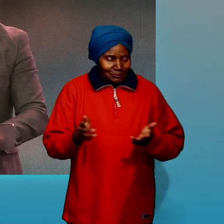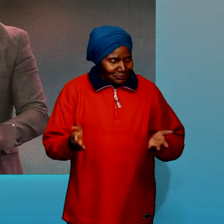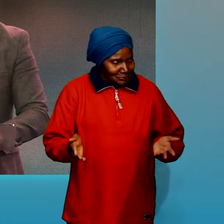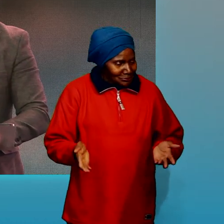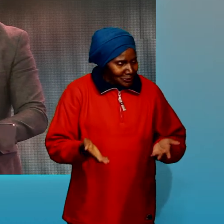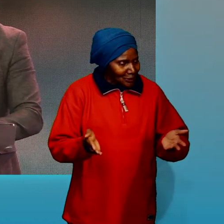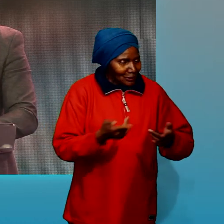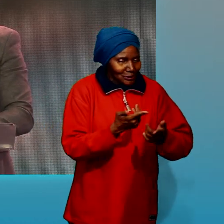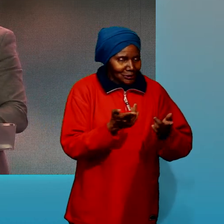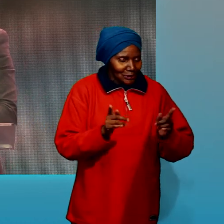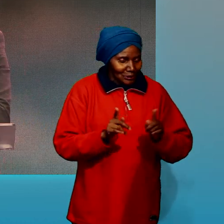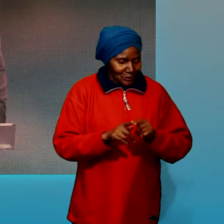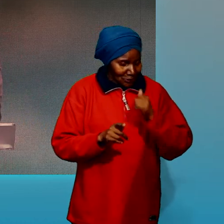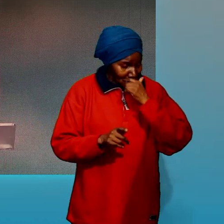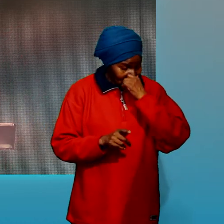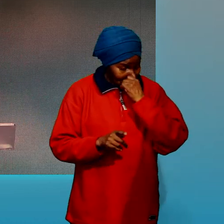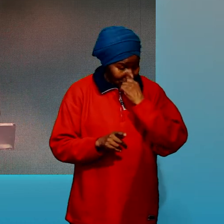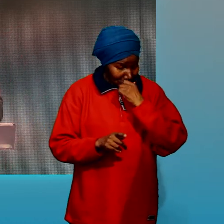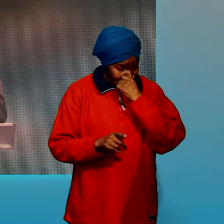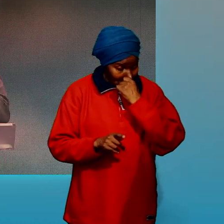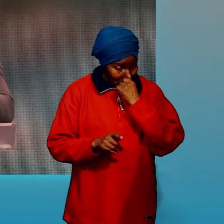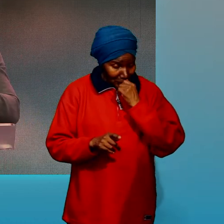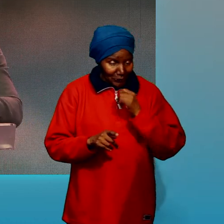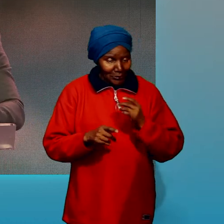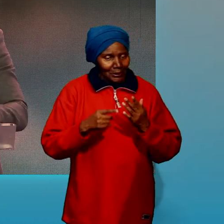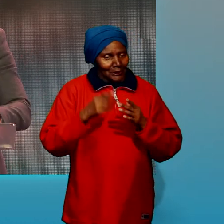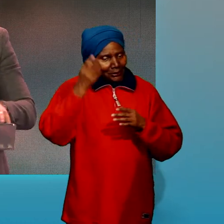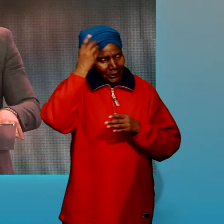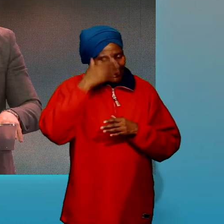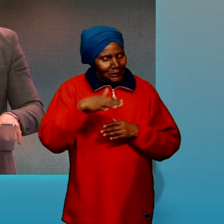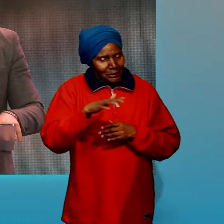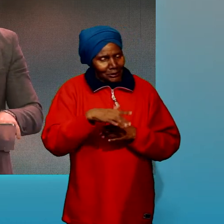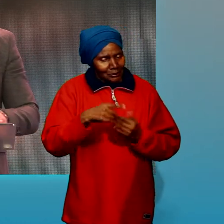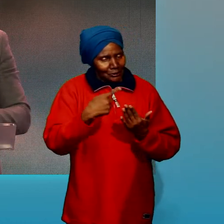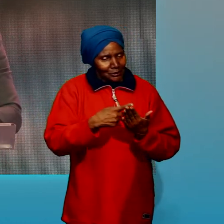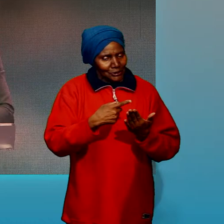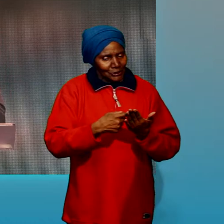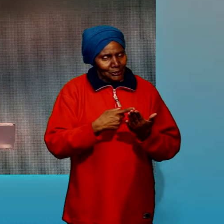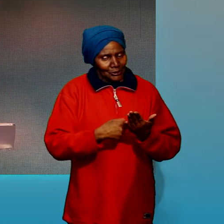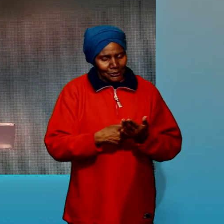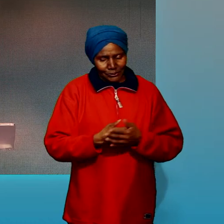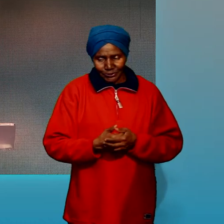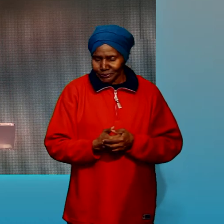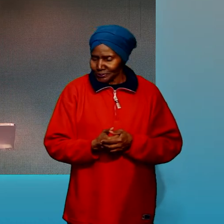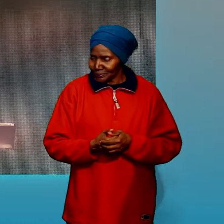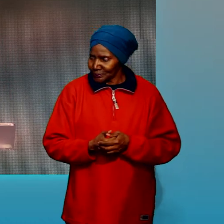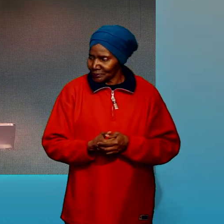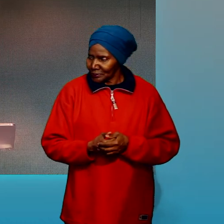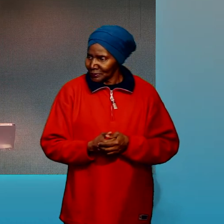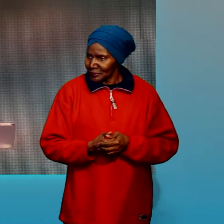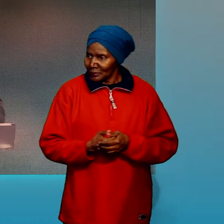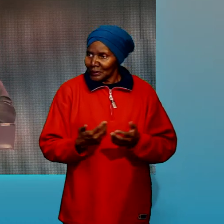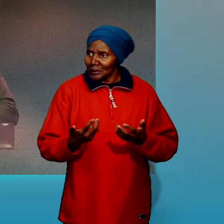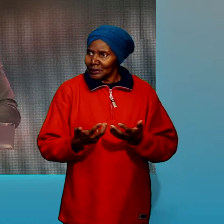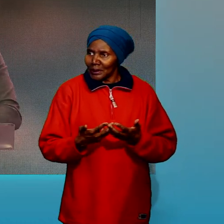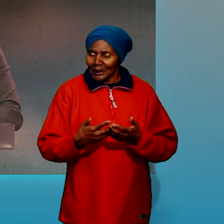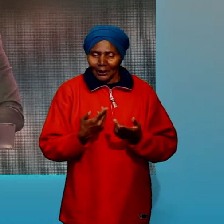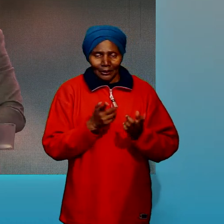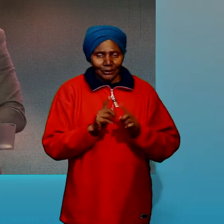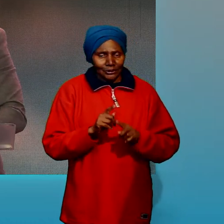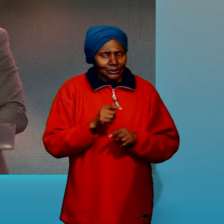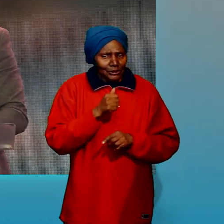central kingdom principle for us as disciples of Jesus Christ. And that's, how do we actually now